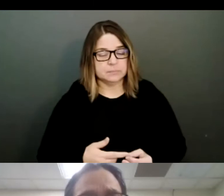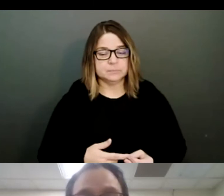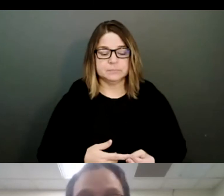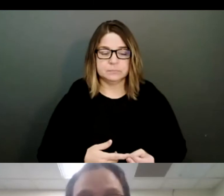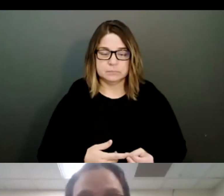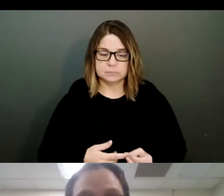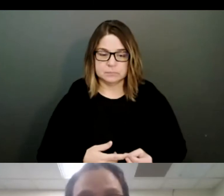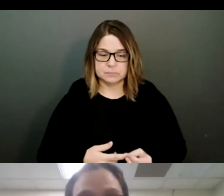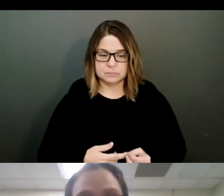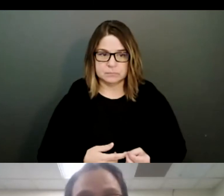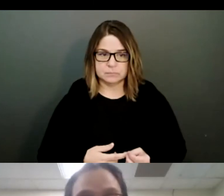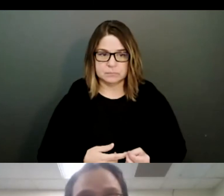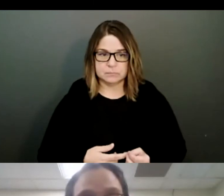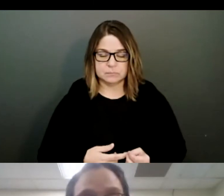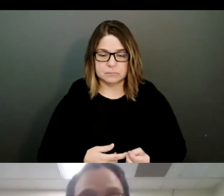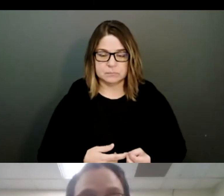there wasn't